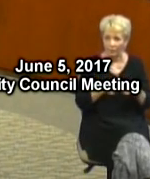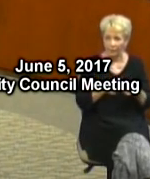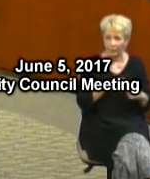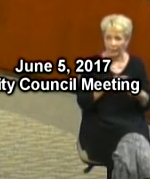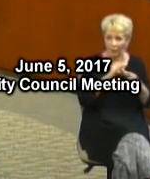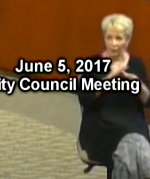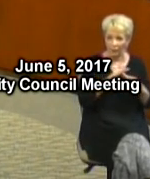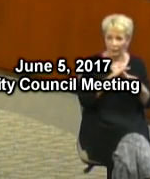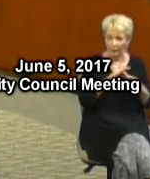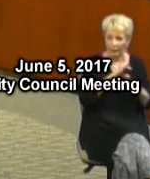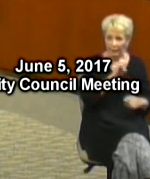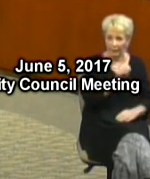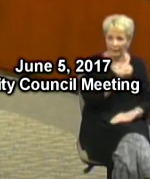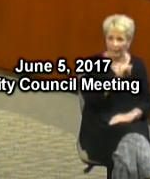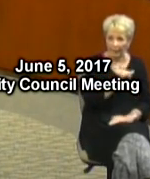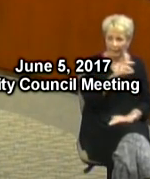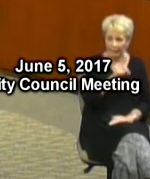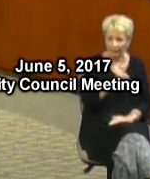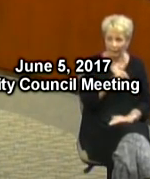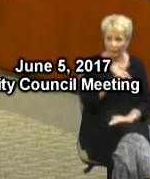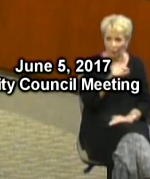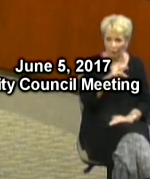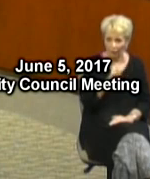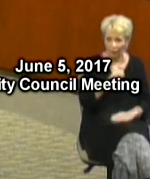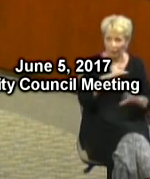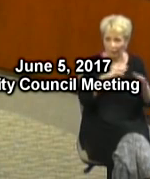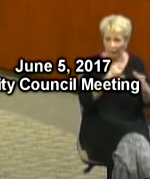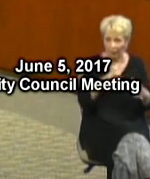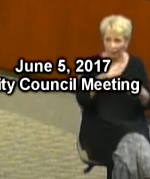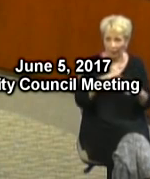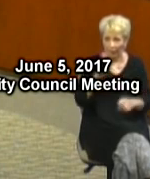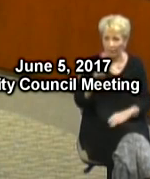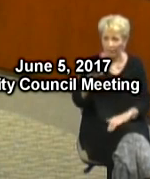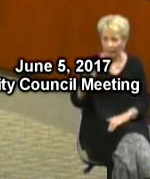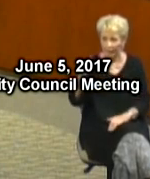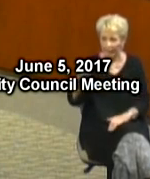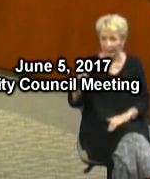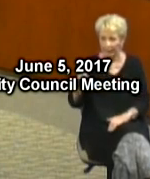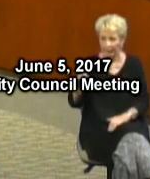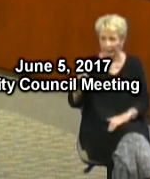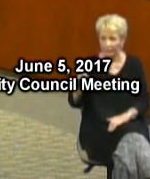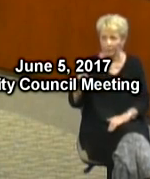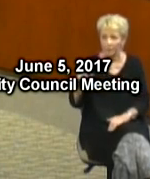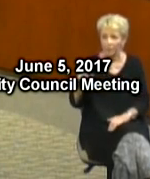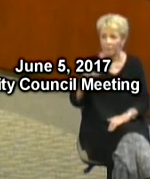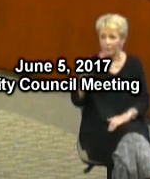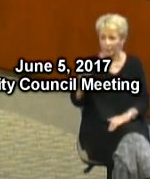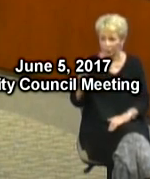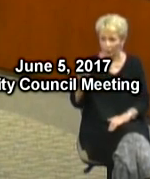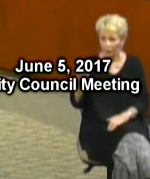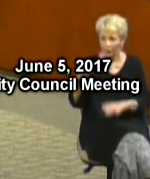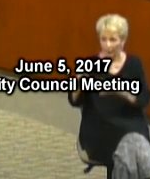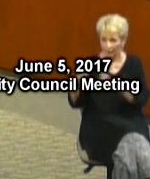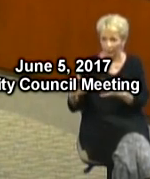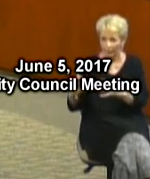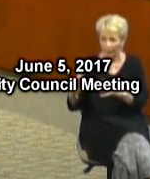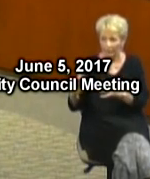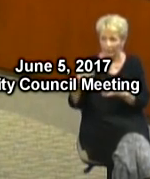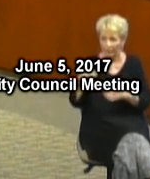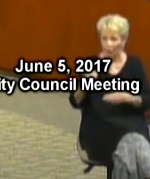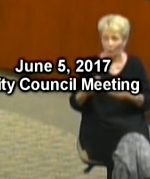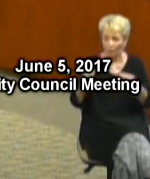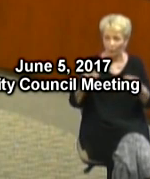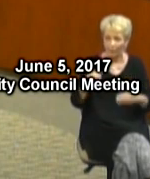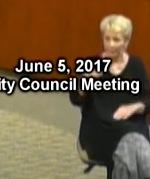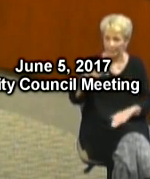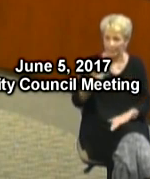exclusive industrial district zoning classification to medium intensity district zoning classification. Have a motion to have a